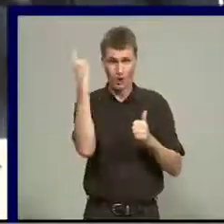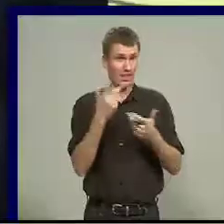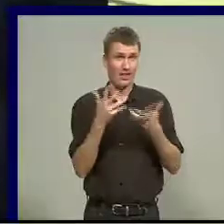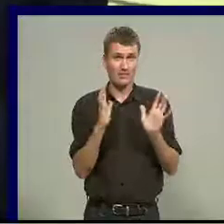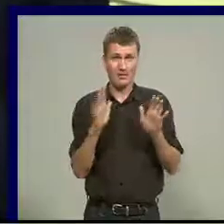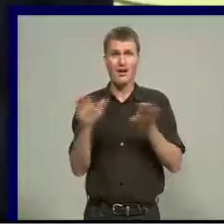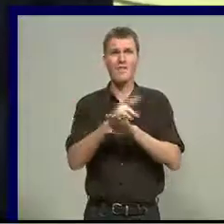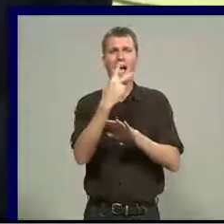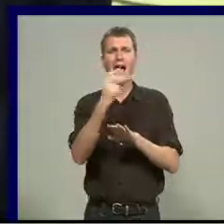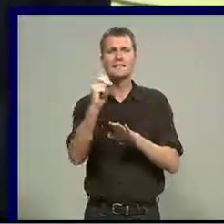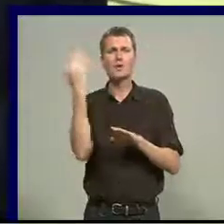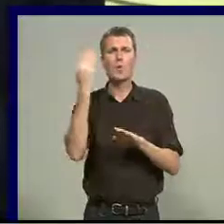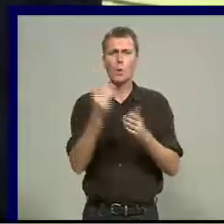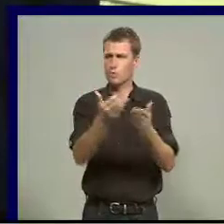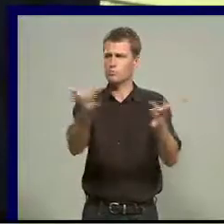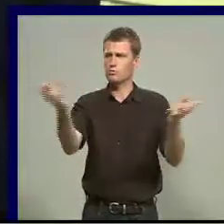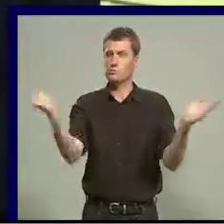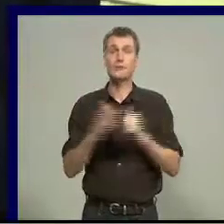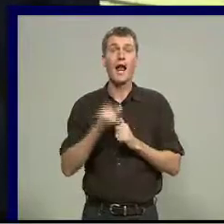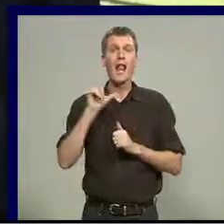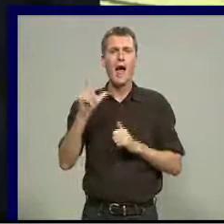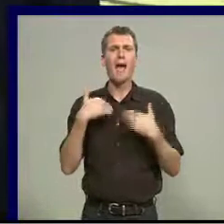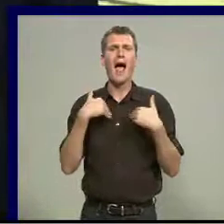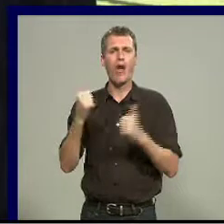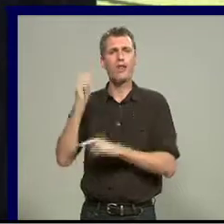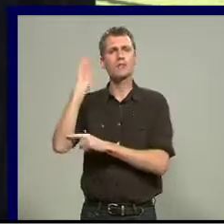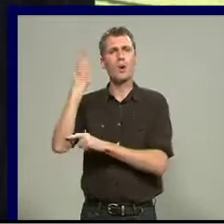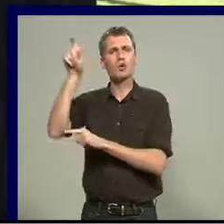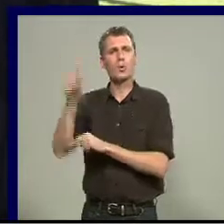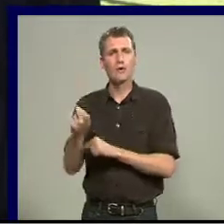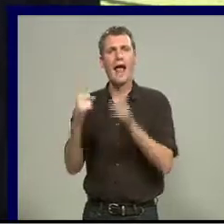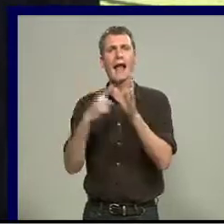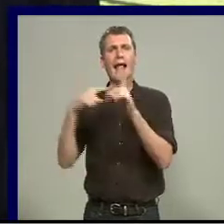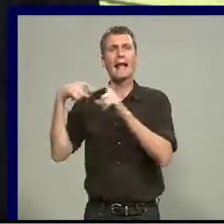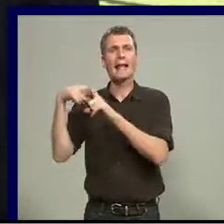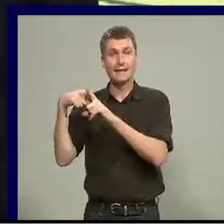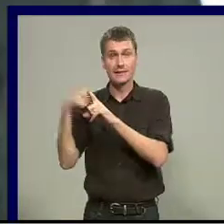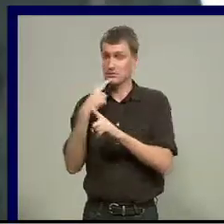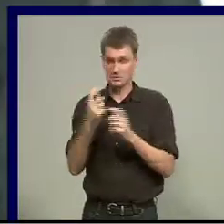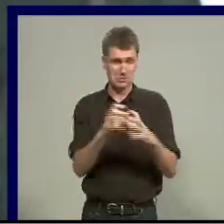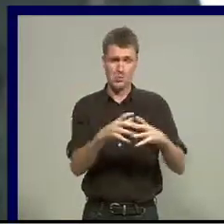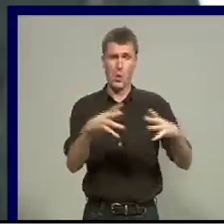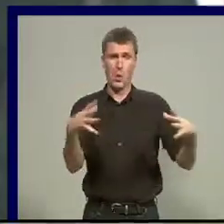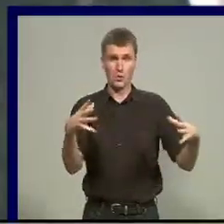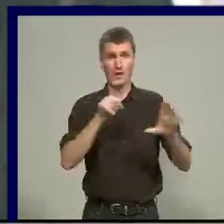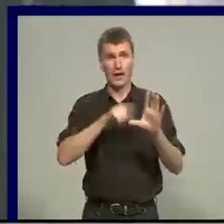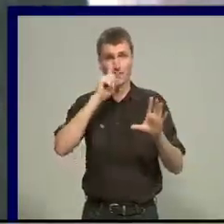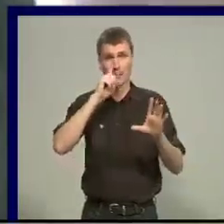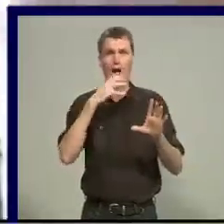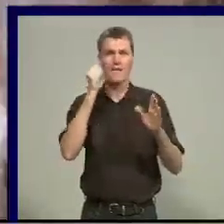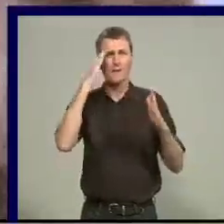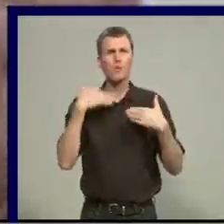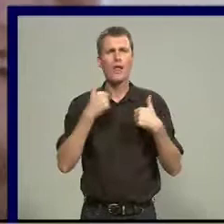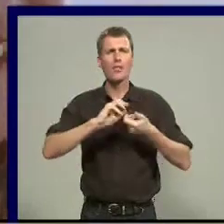schools. Labor's health spokesperson, Annette King, says there are increasing numbers of young people with mental health issues